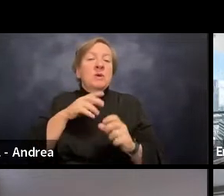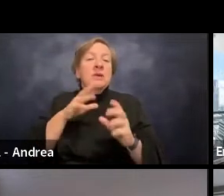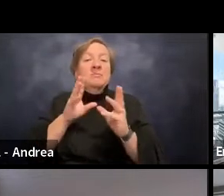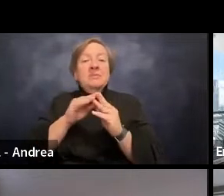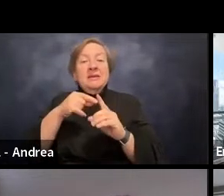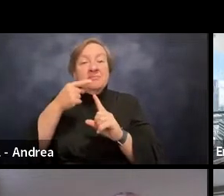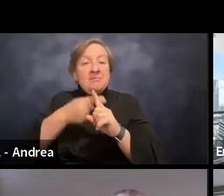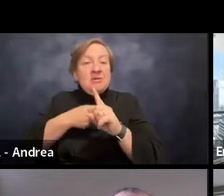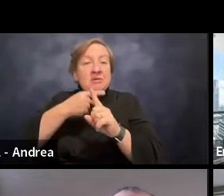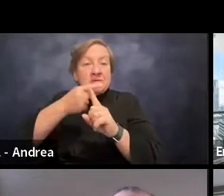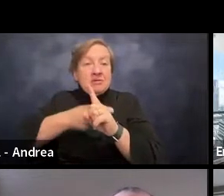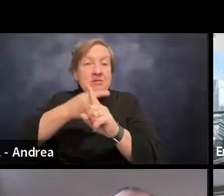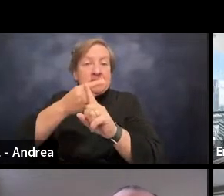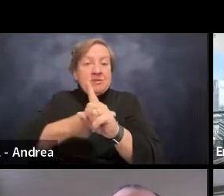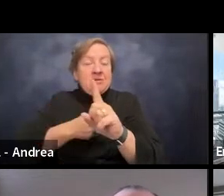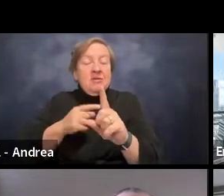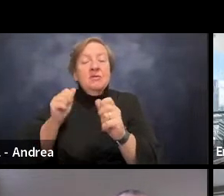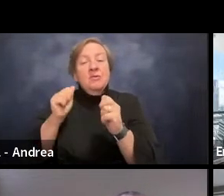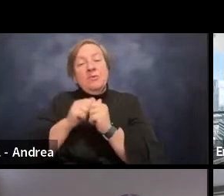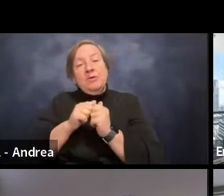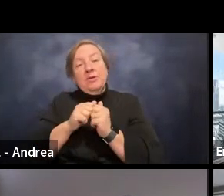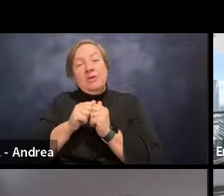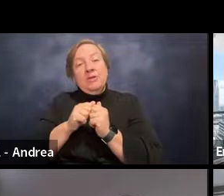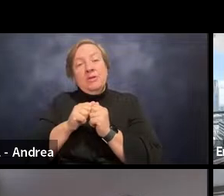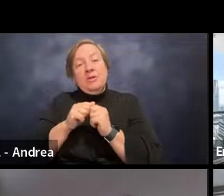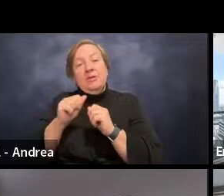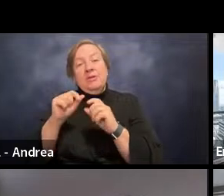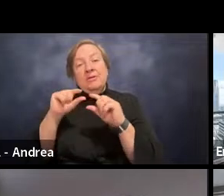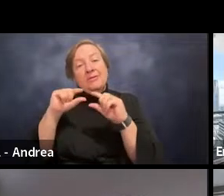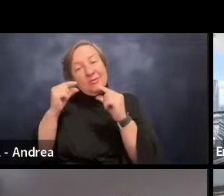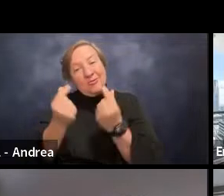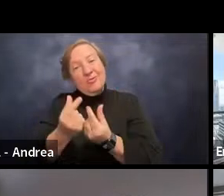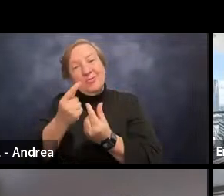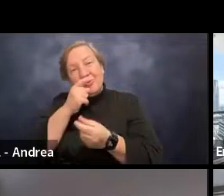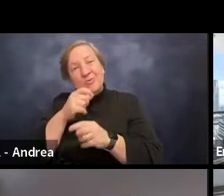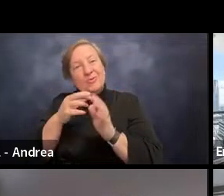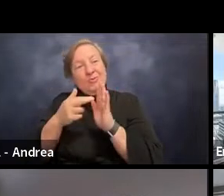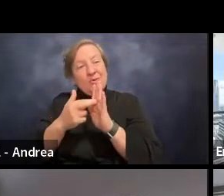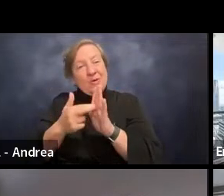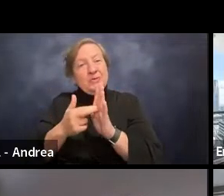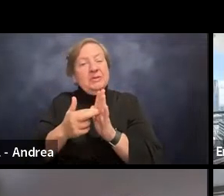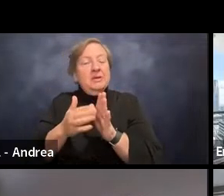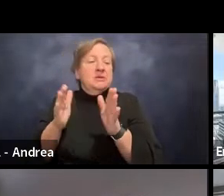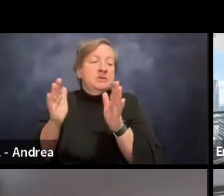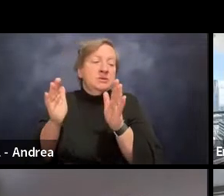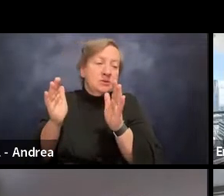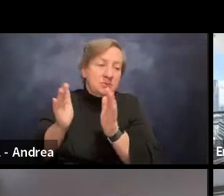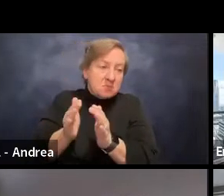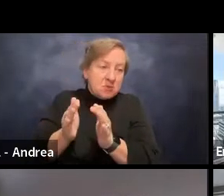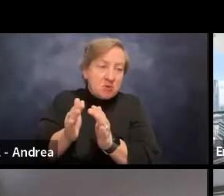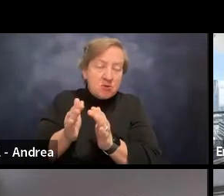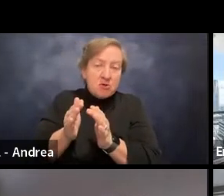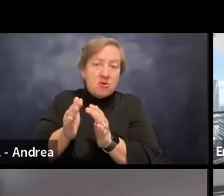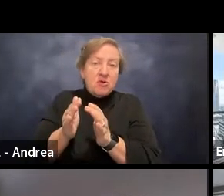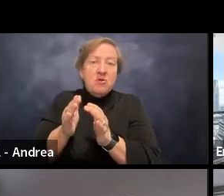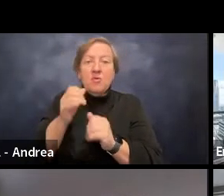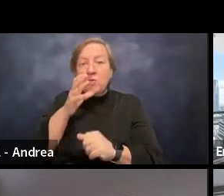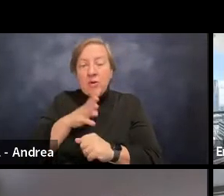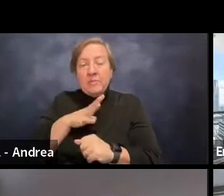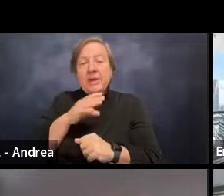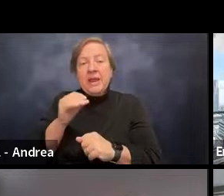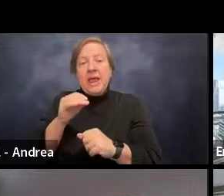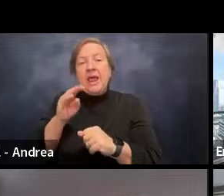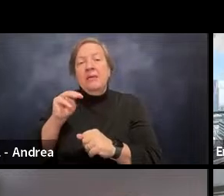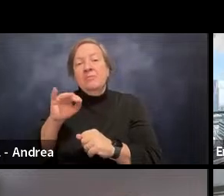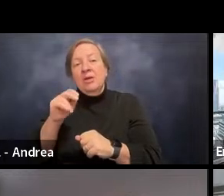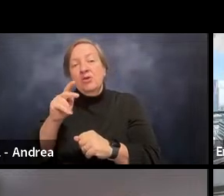monthly basis with groups that represent small women and